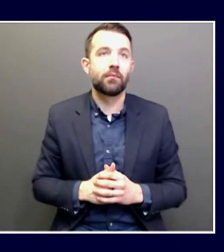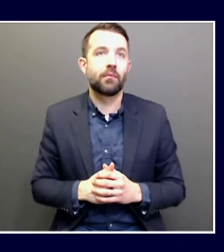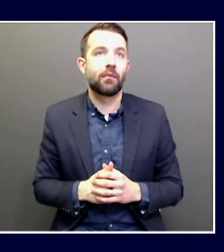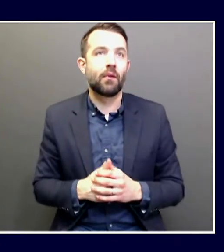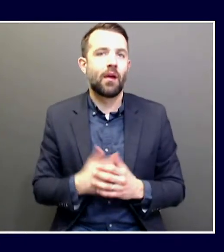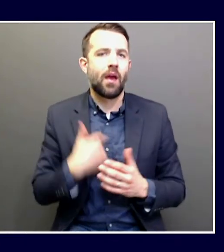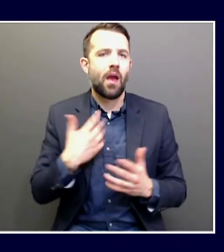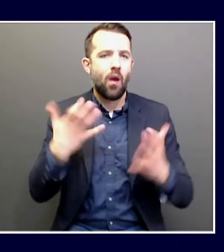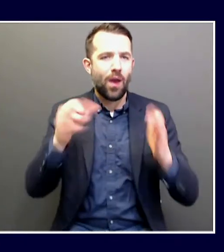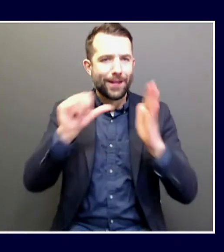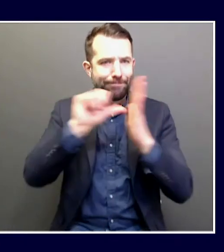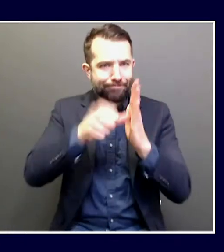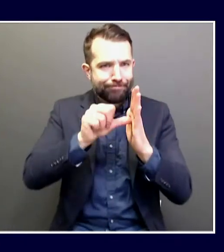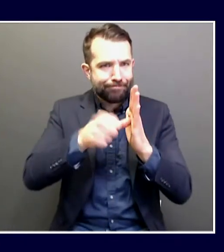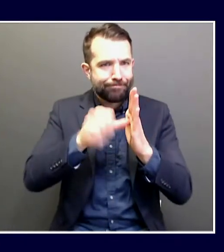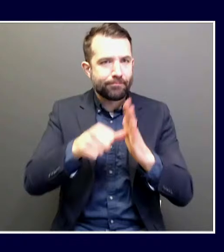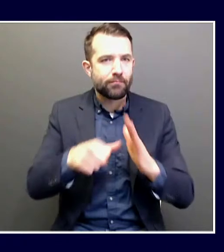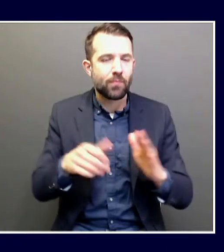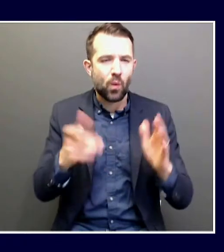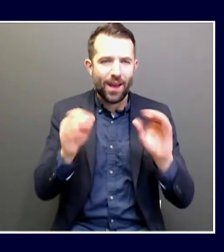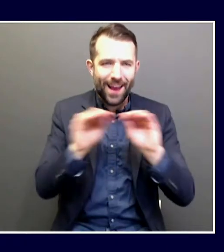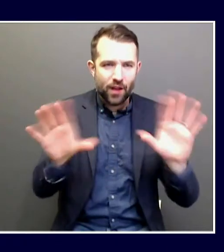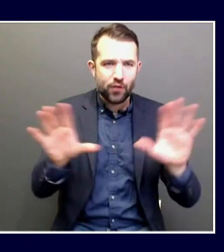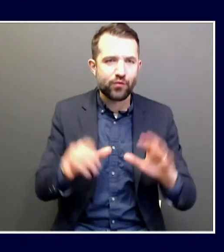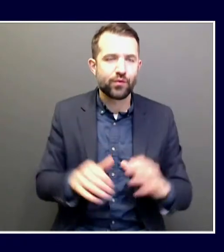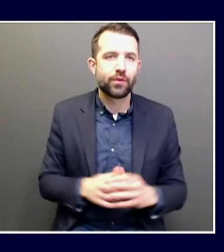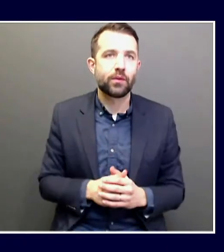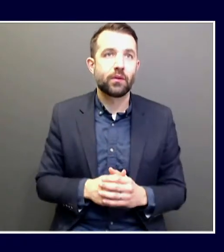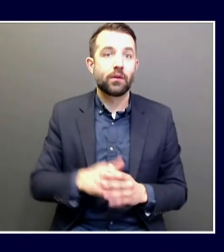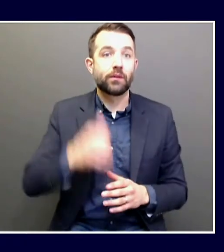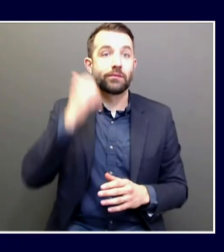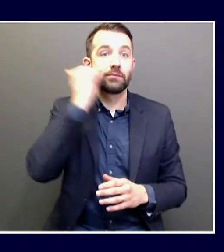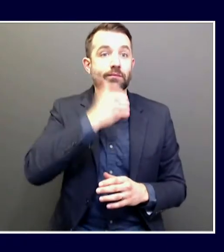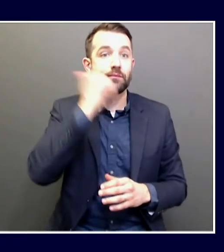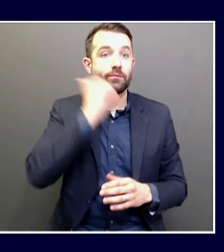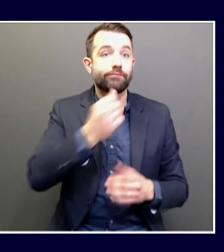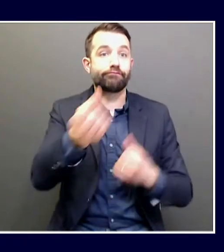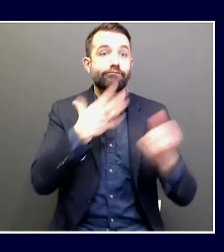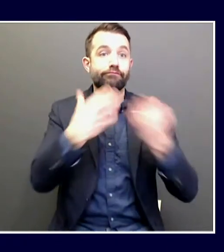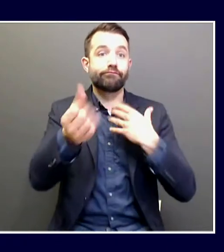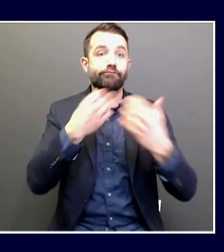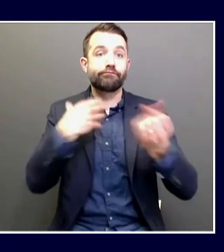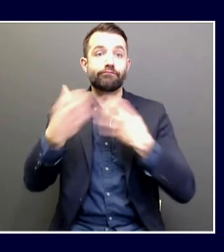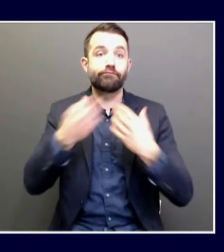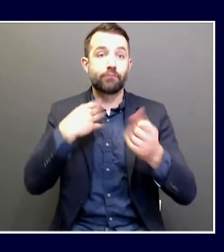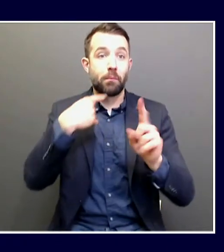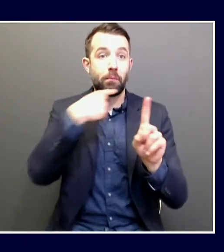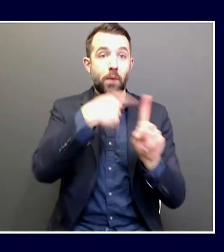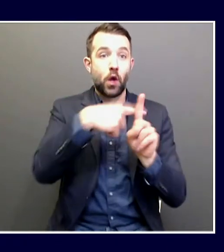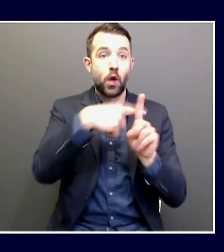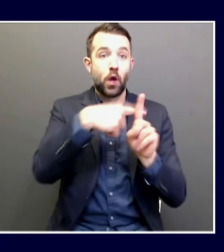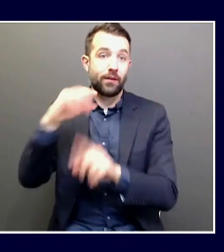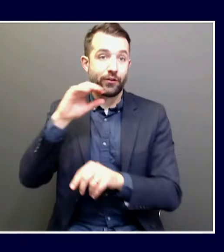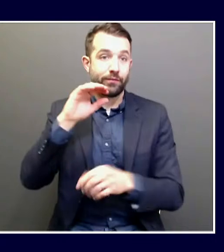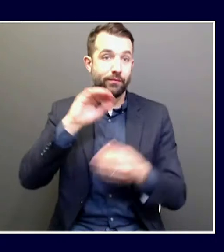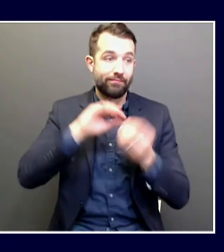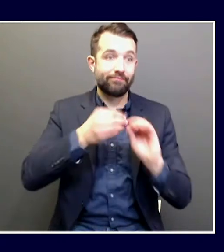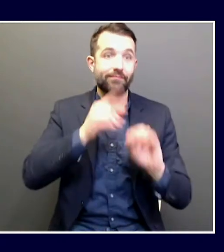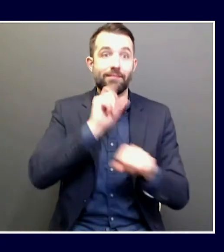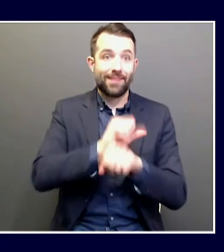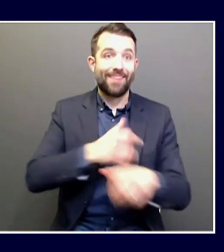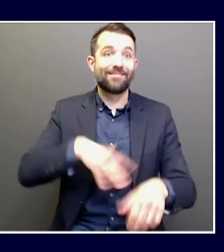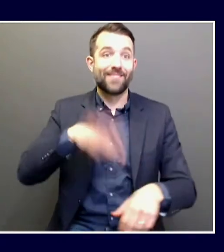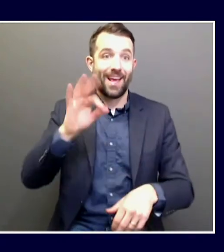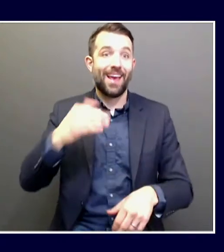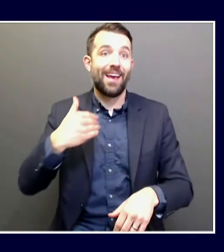number of positive results that are coming in every day, which I hope to see a decline in, and the number of new cases, which